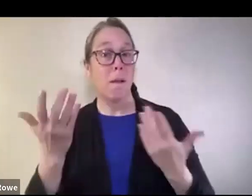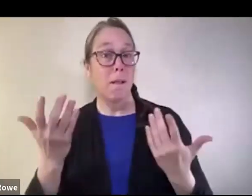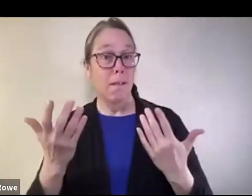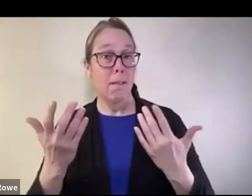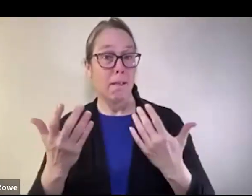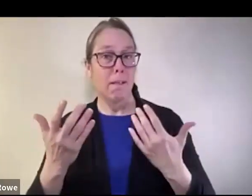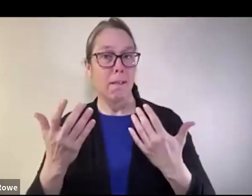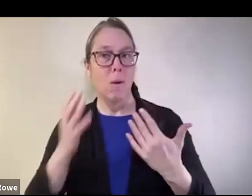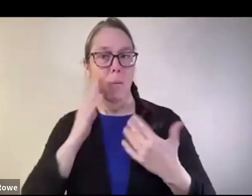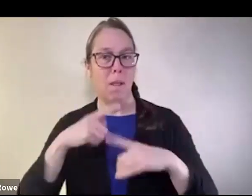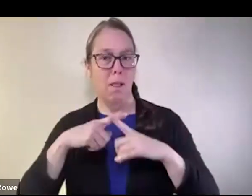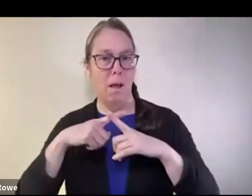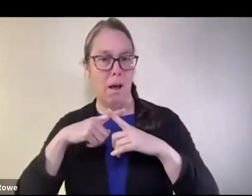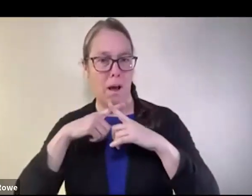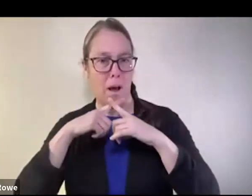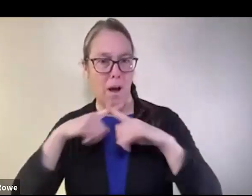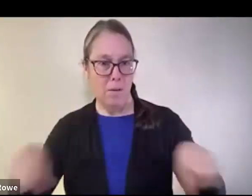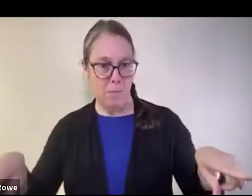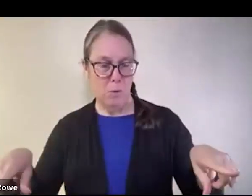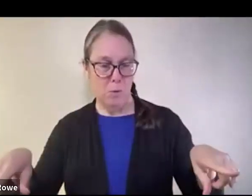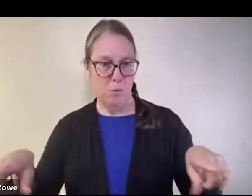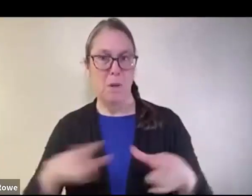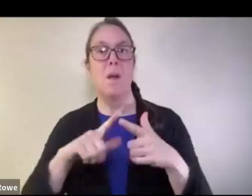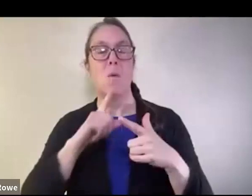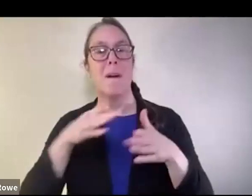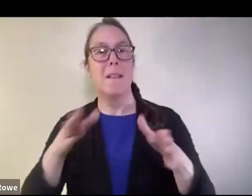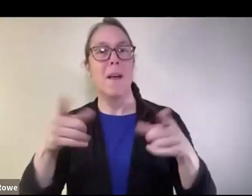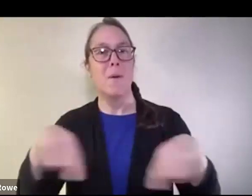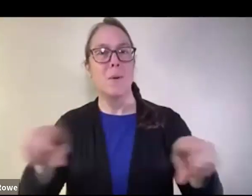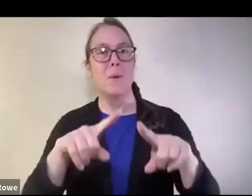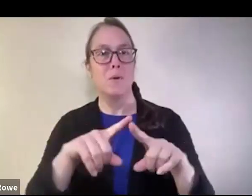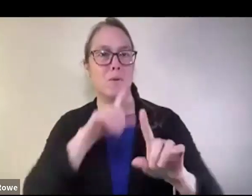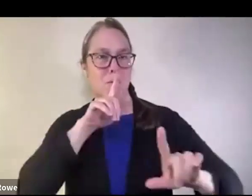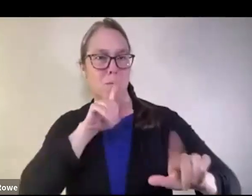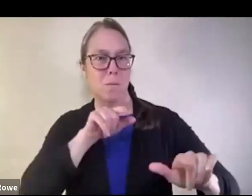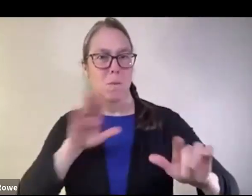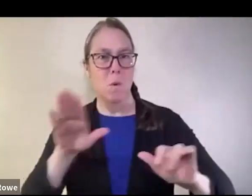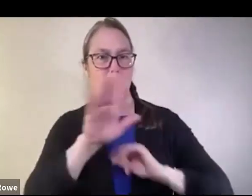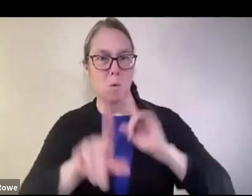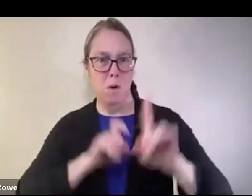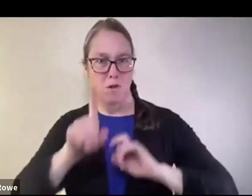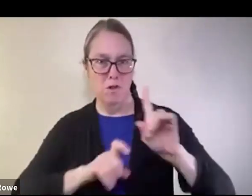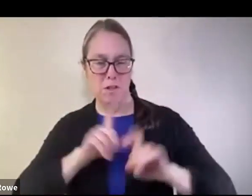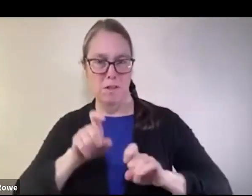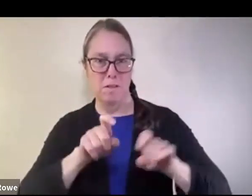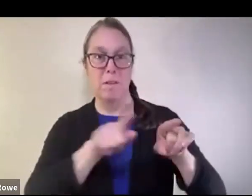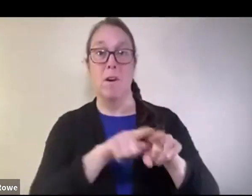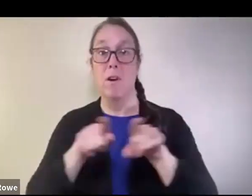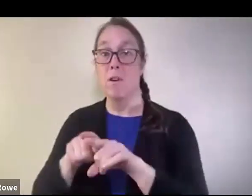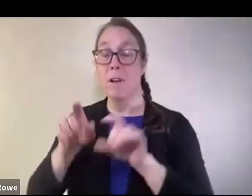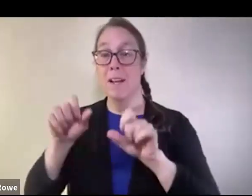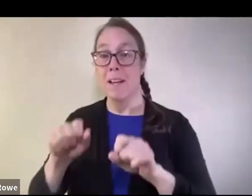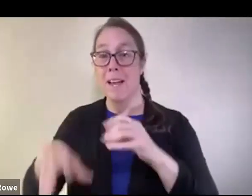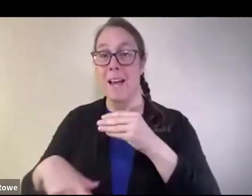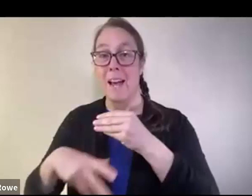you'll be unmuted, and we will allow you to answer the question. You can also put your answers in